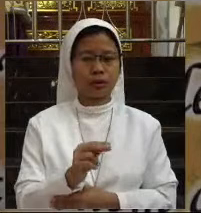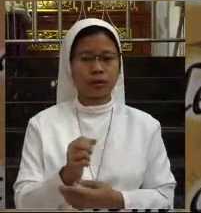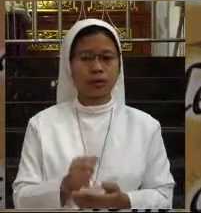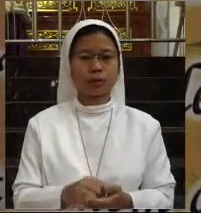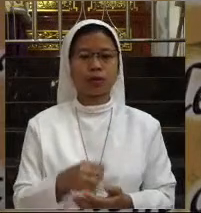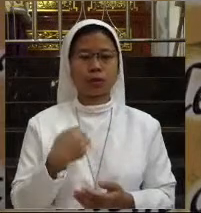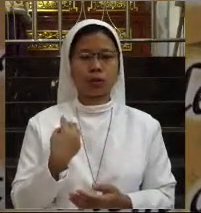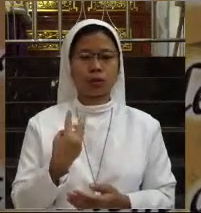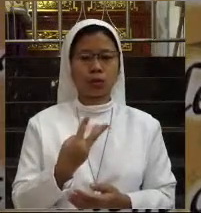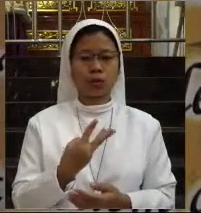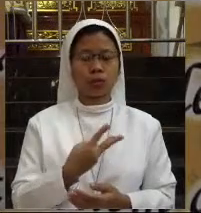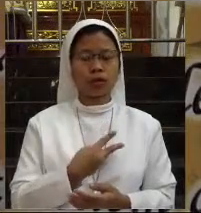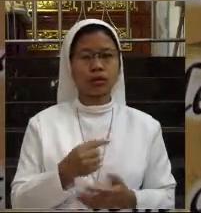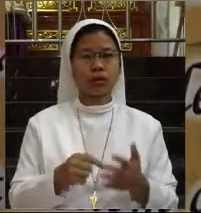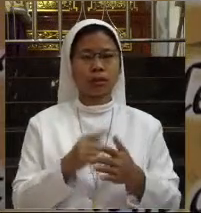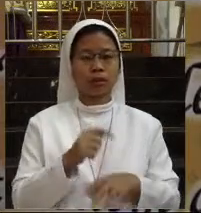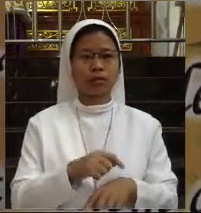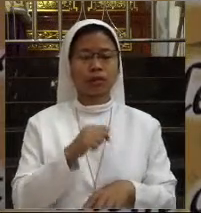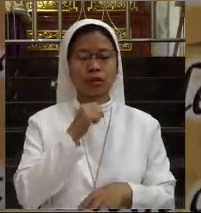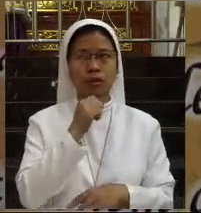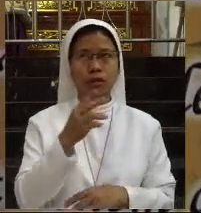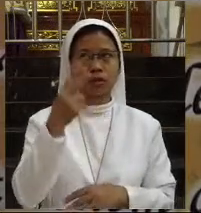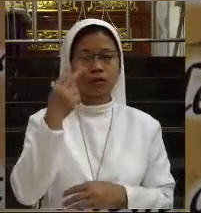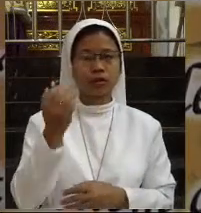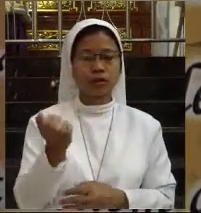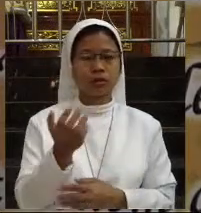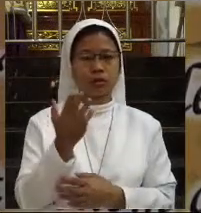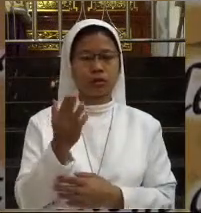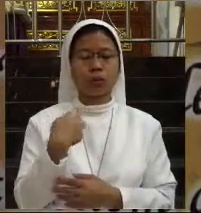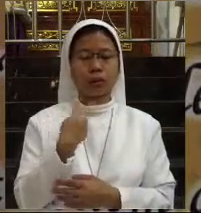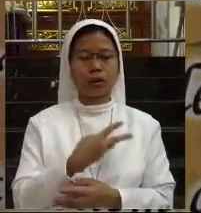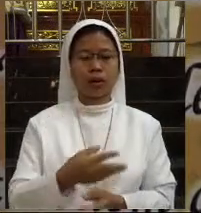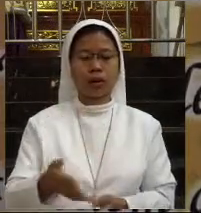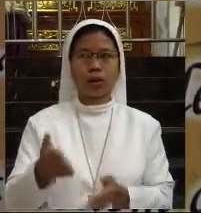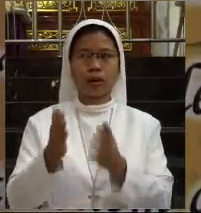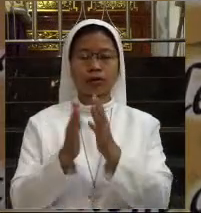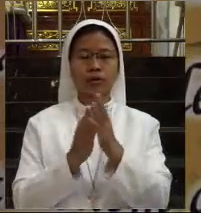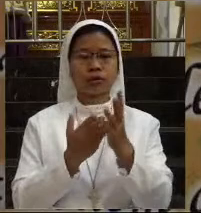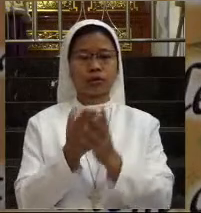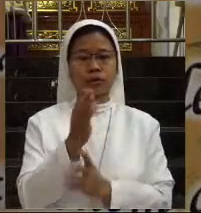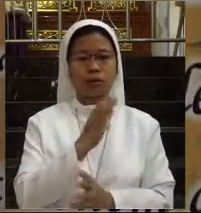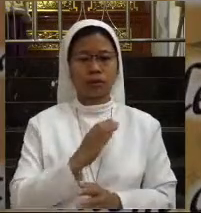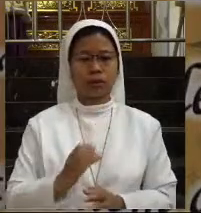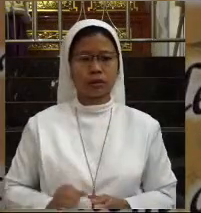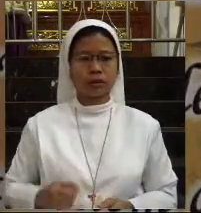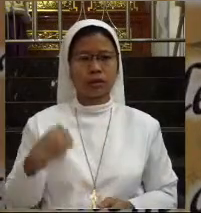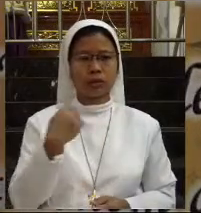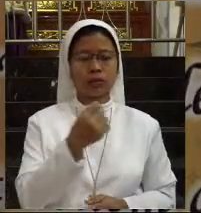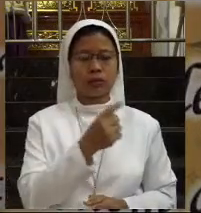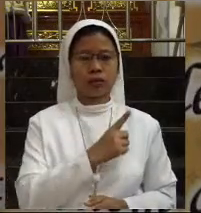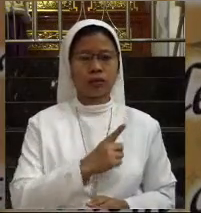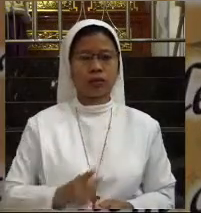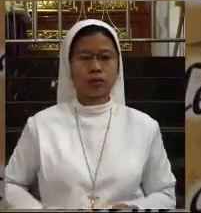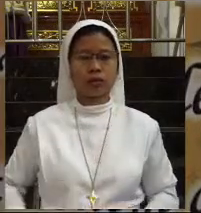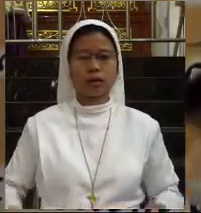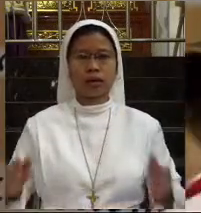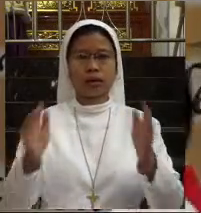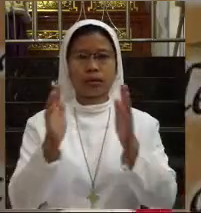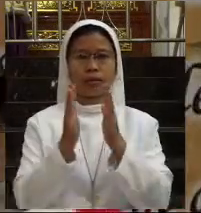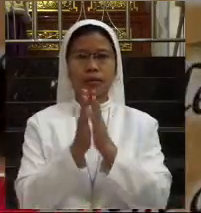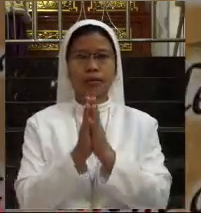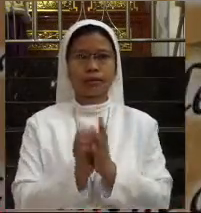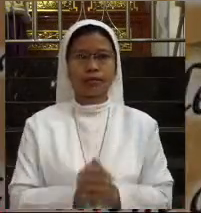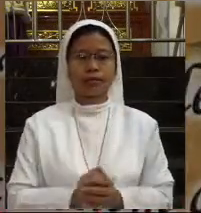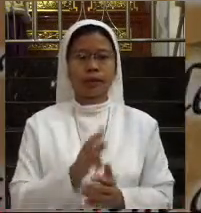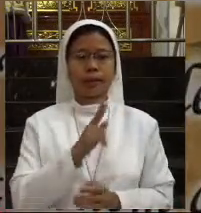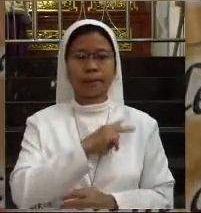not recognize. We ask this, Father, through Christ our Lord. Amen.